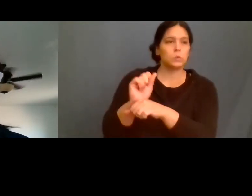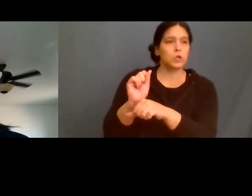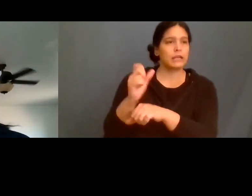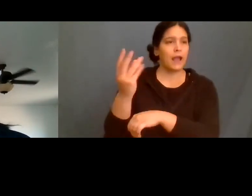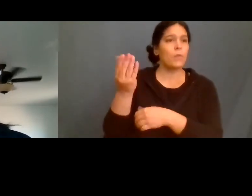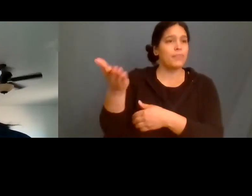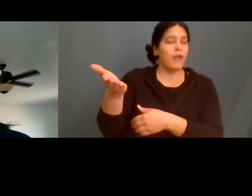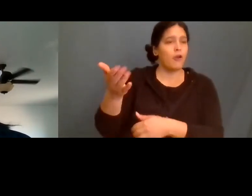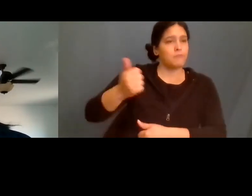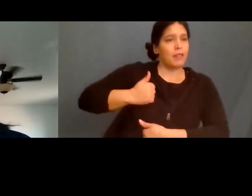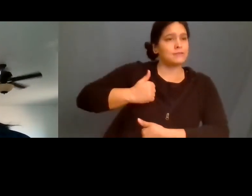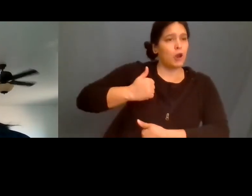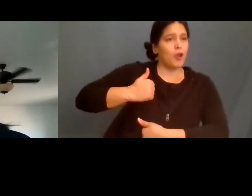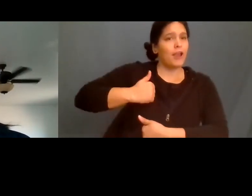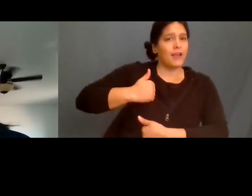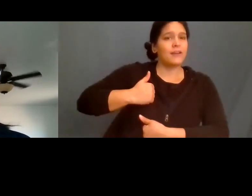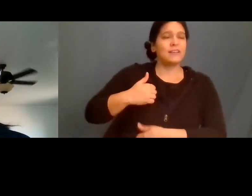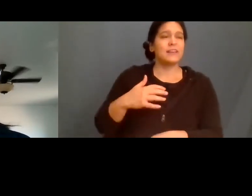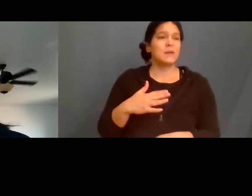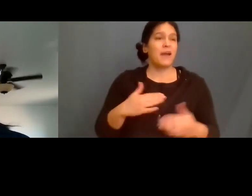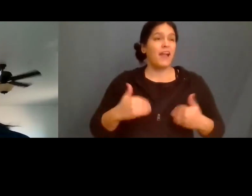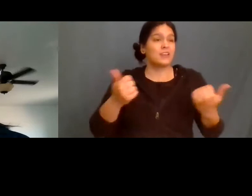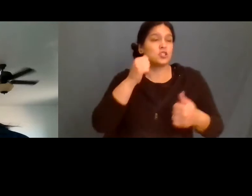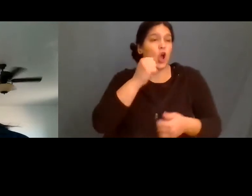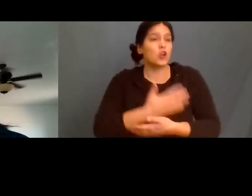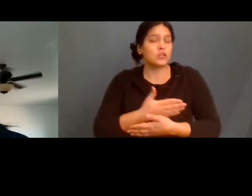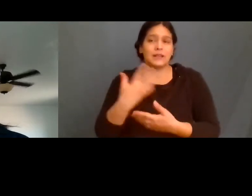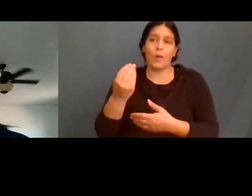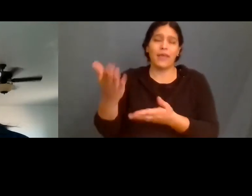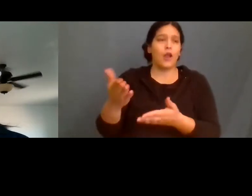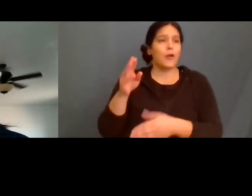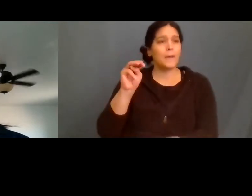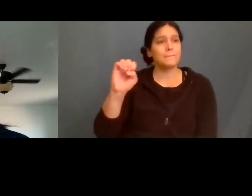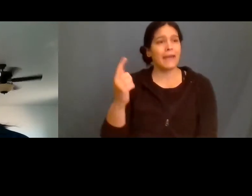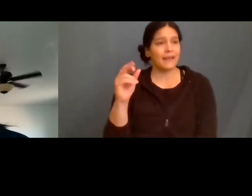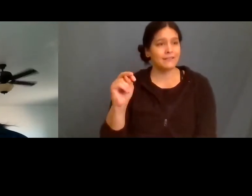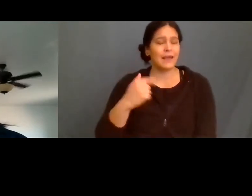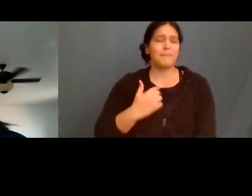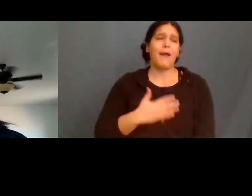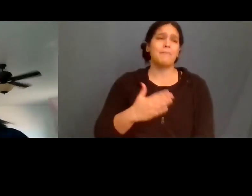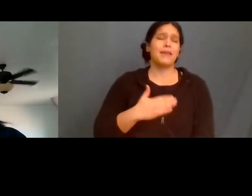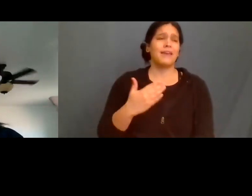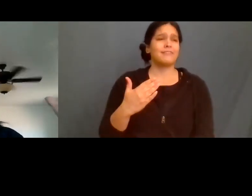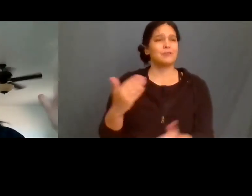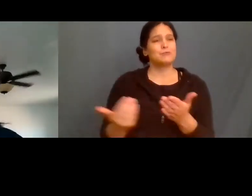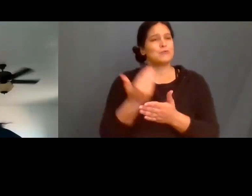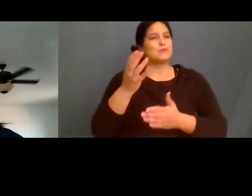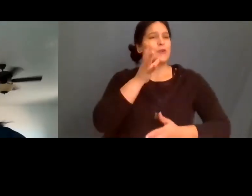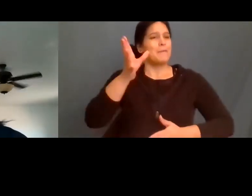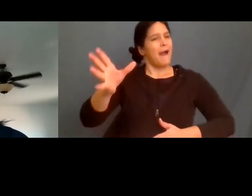Megan. And so I'm very happy that I'm a new grandma, glowing